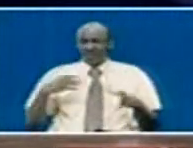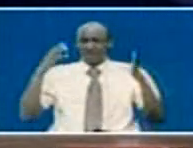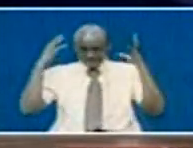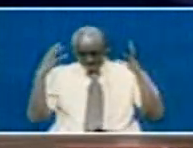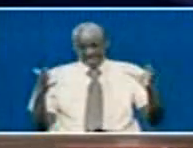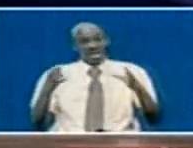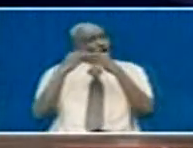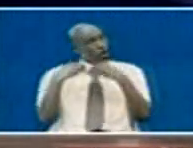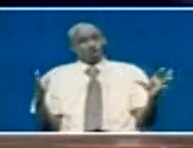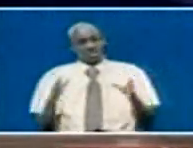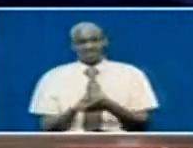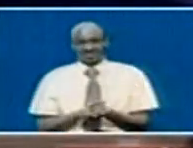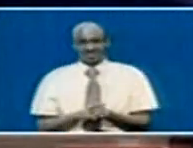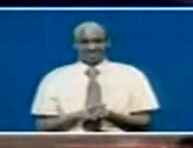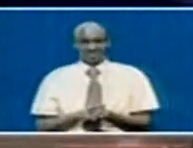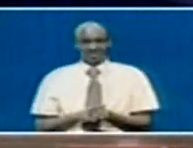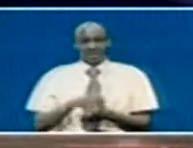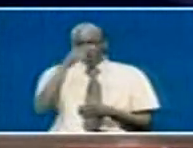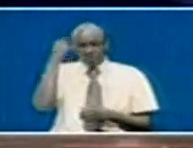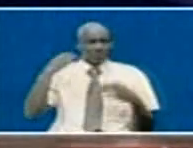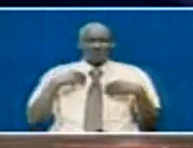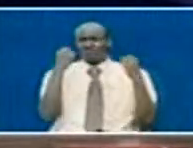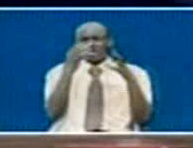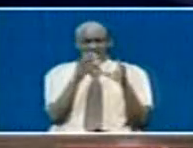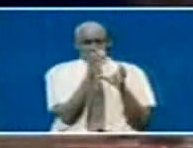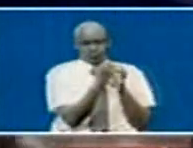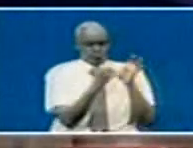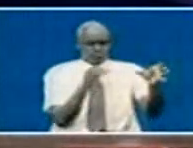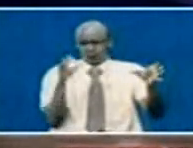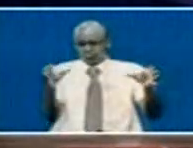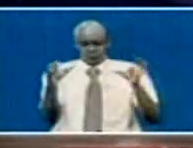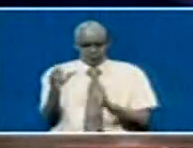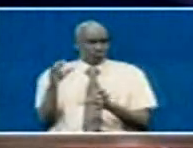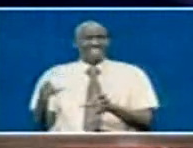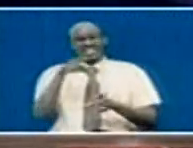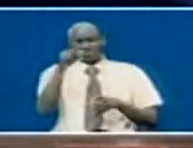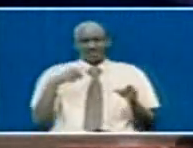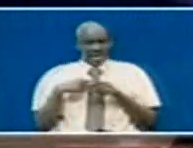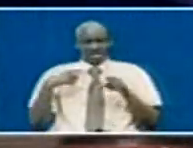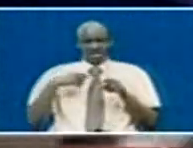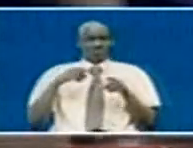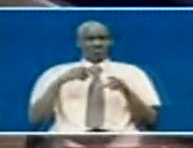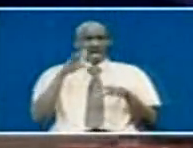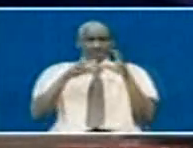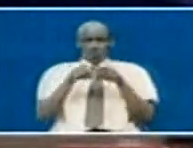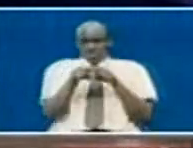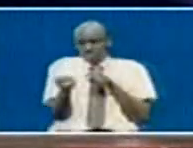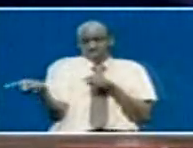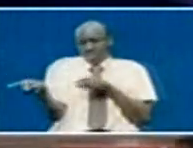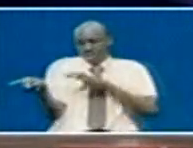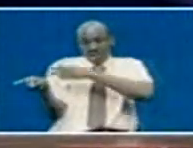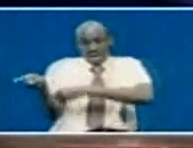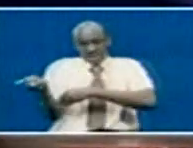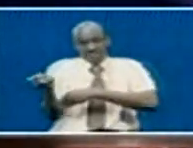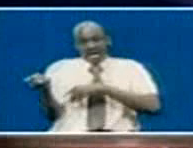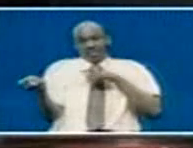Was that a big blow? Or because there's so many cells, you know, it's like a hydra, Al-Qaeda like a hydra. You know, you cut off one head, another one